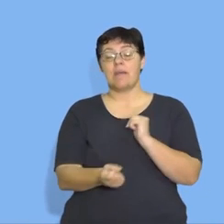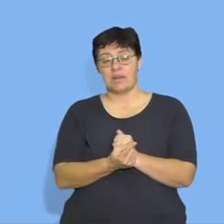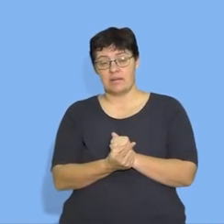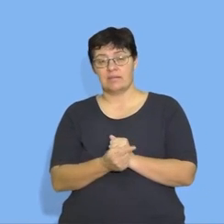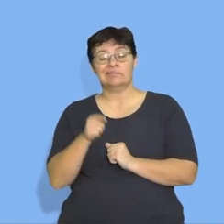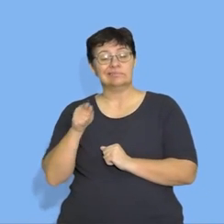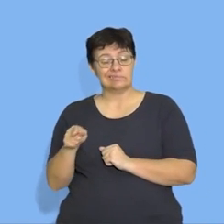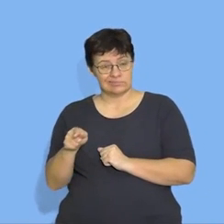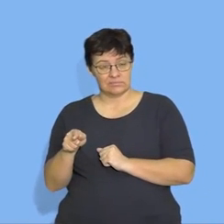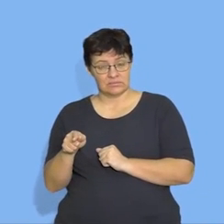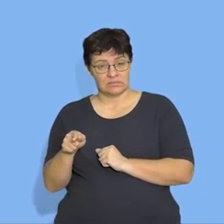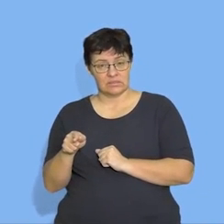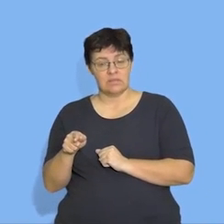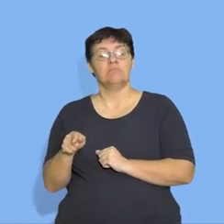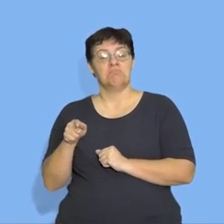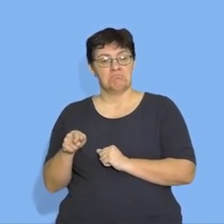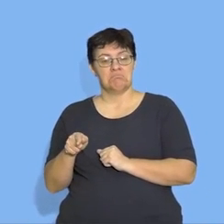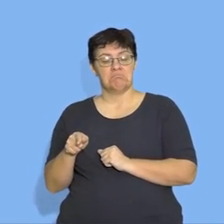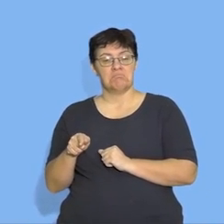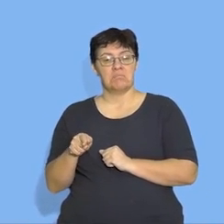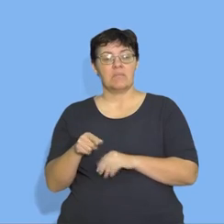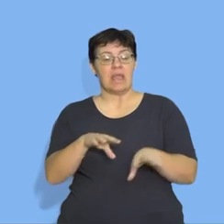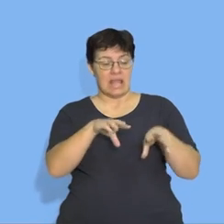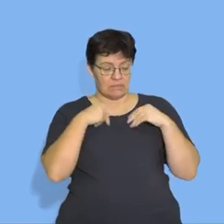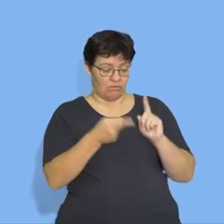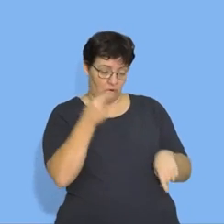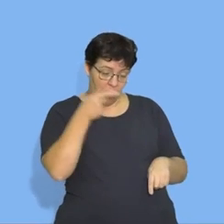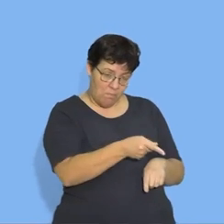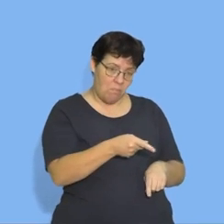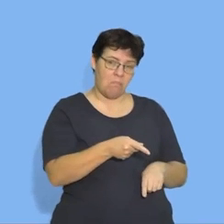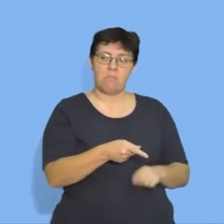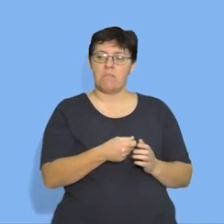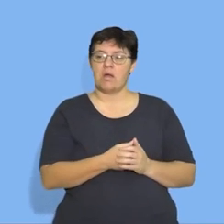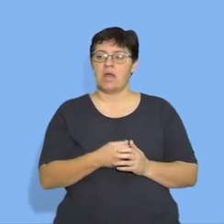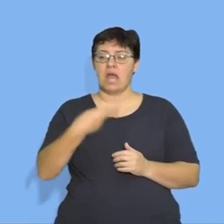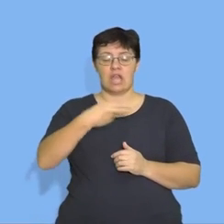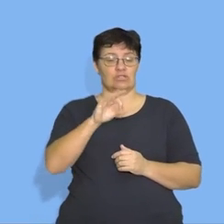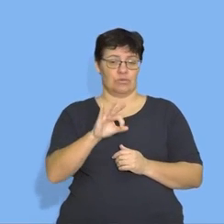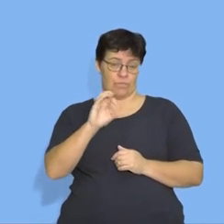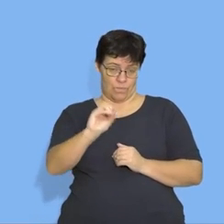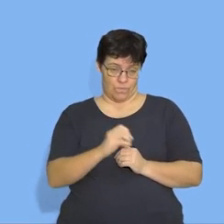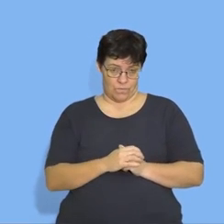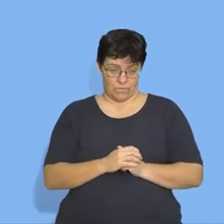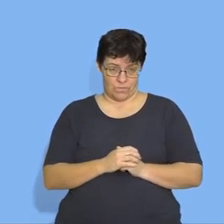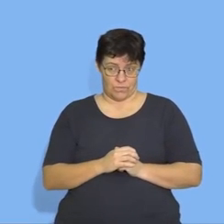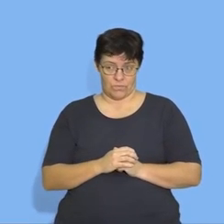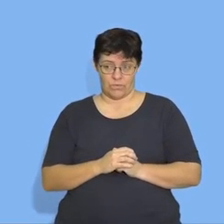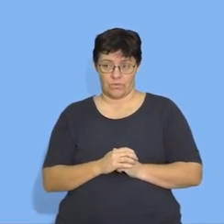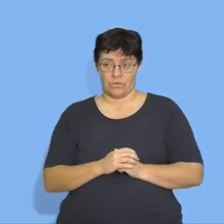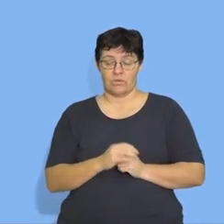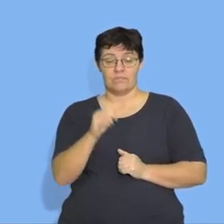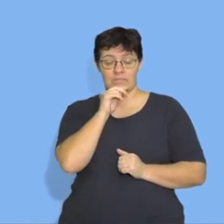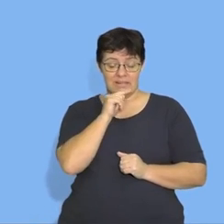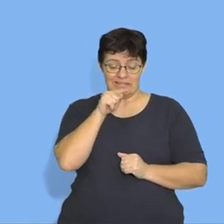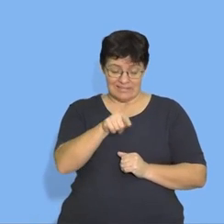conjugate base actually accepts a proton from the hydronium ion. So this hydronium ion is a proton donor in